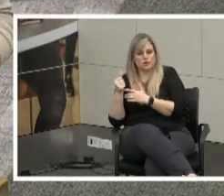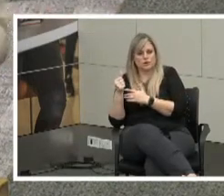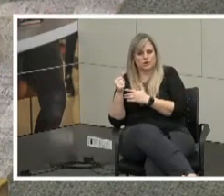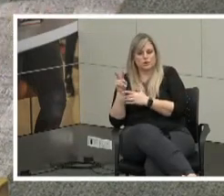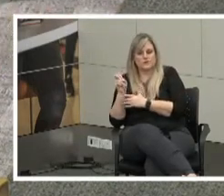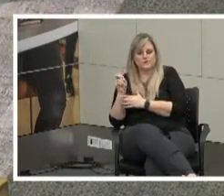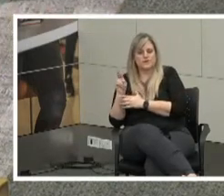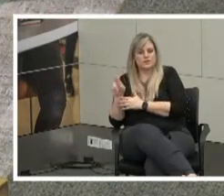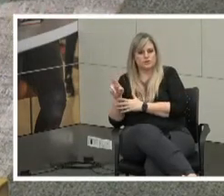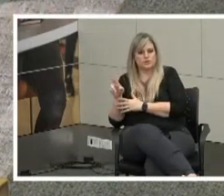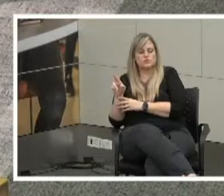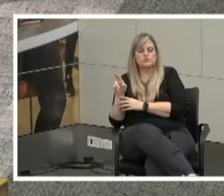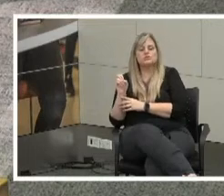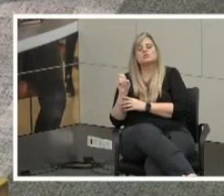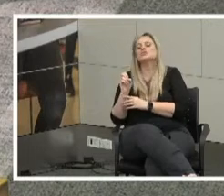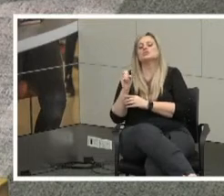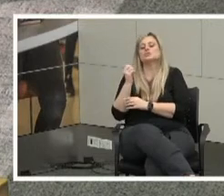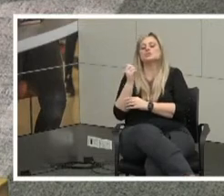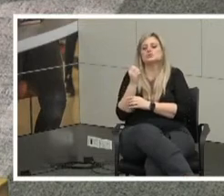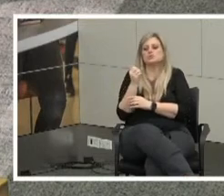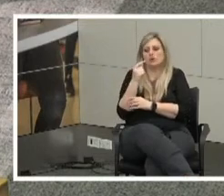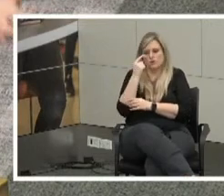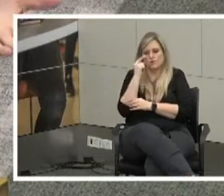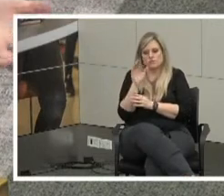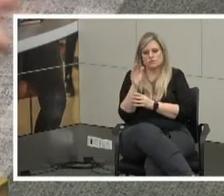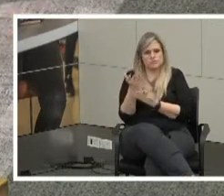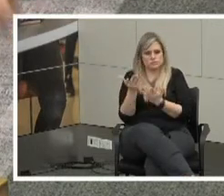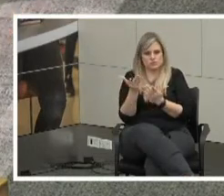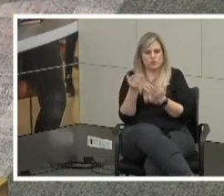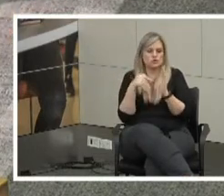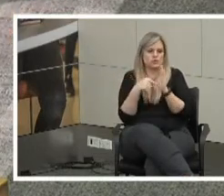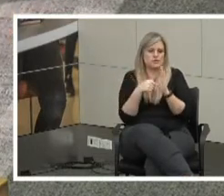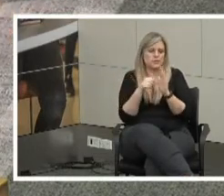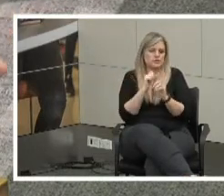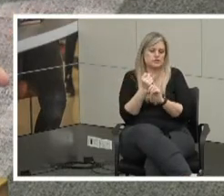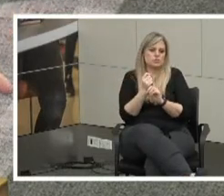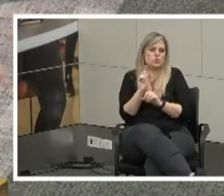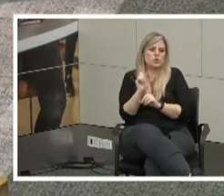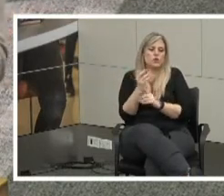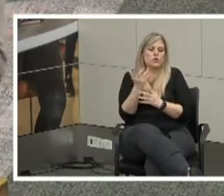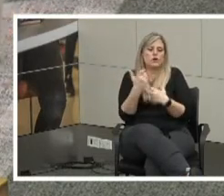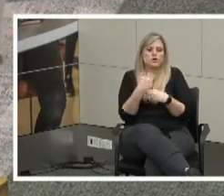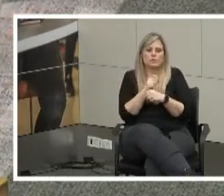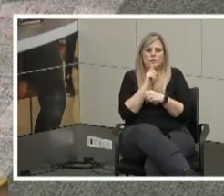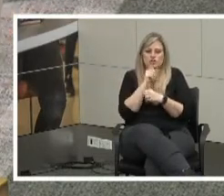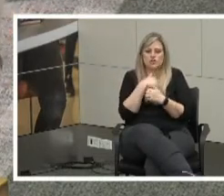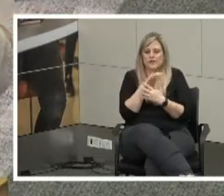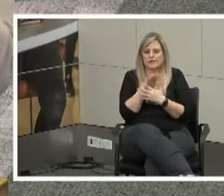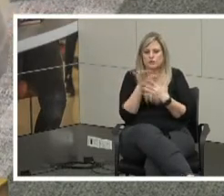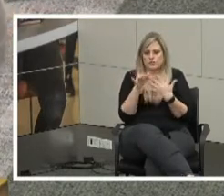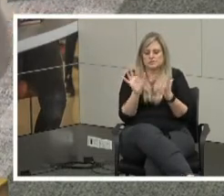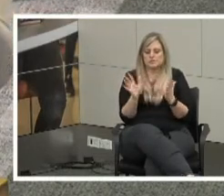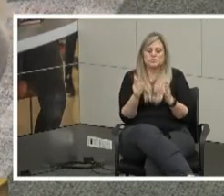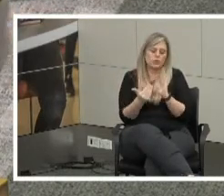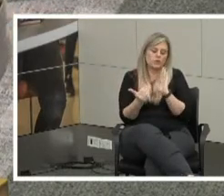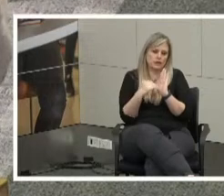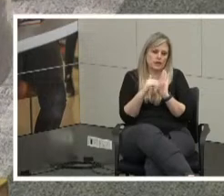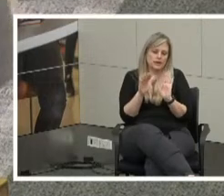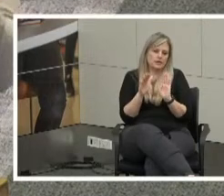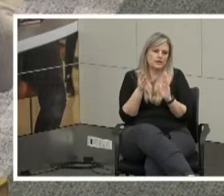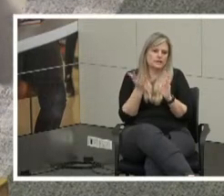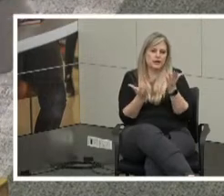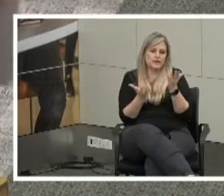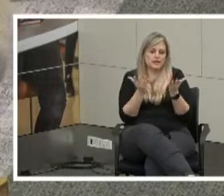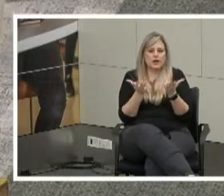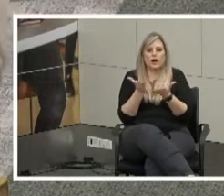vendors and so for um those are examples of situations where we do want to make sure they have some choice so again this is it's kind of